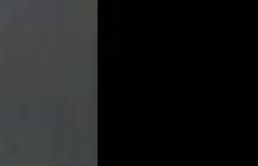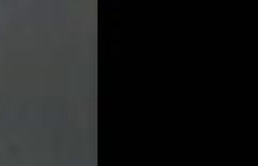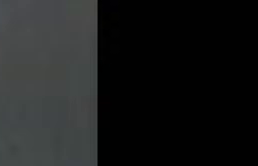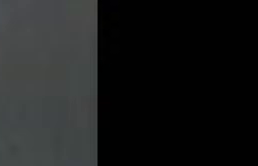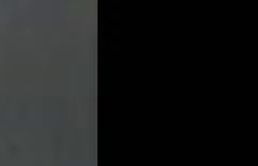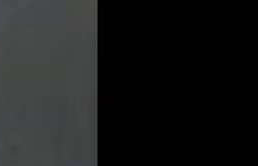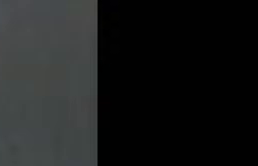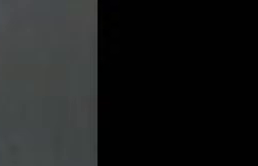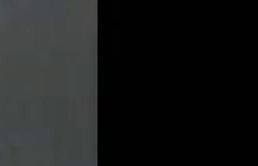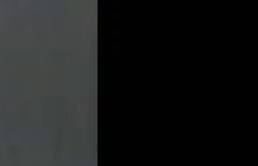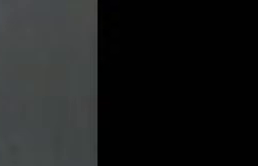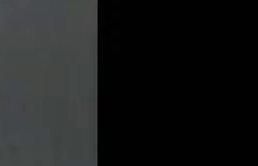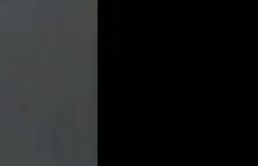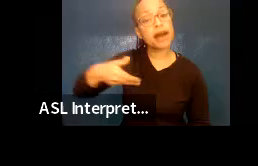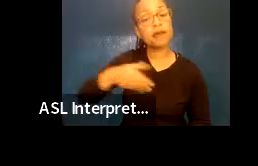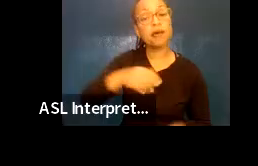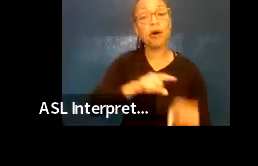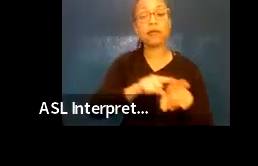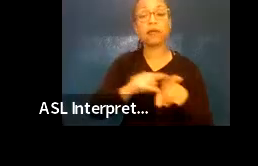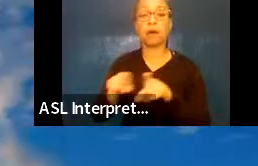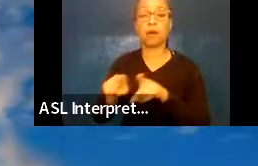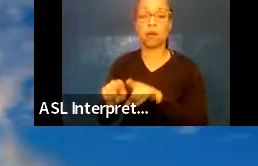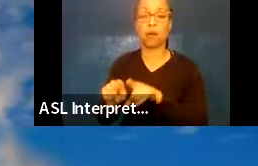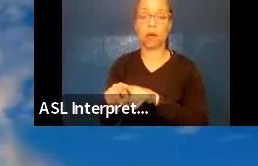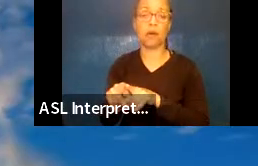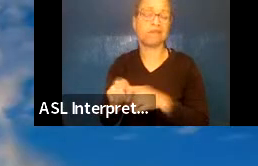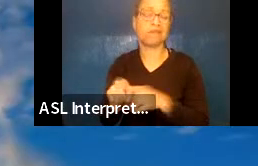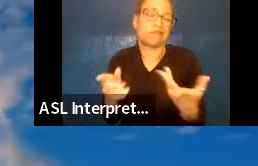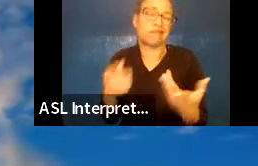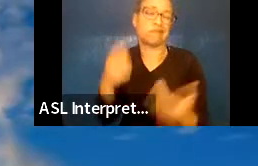know, be invited in as well. So it's just a thought.